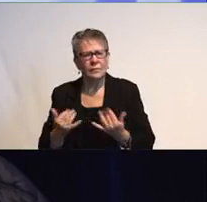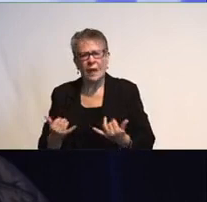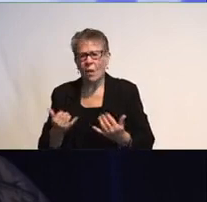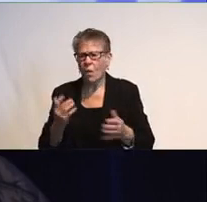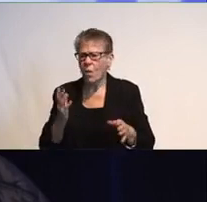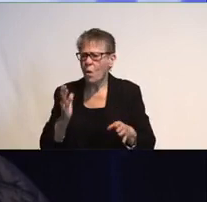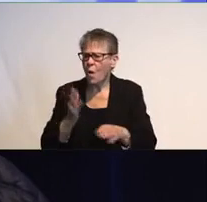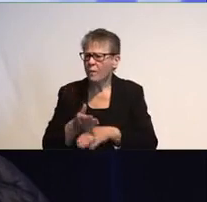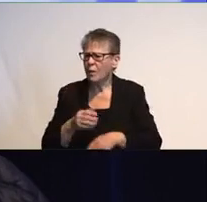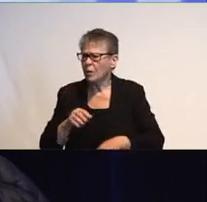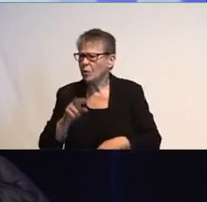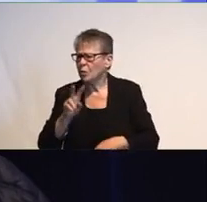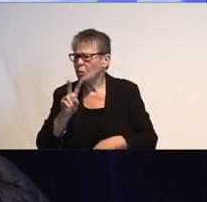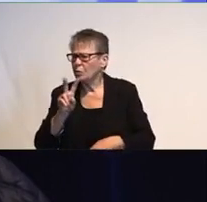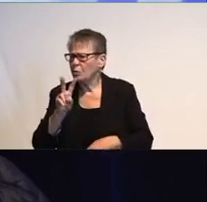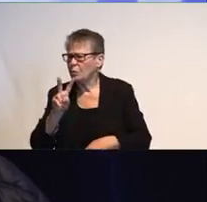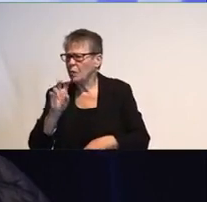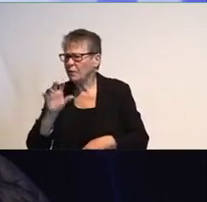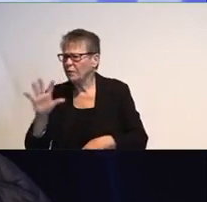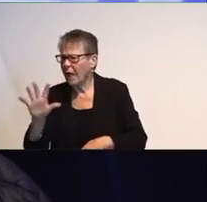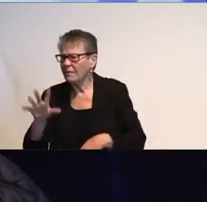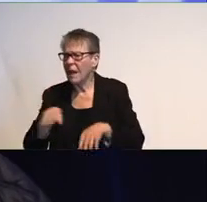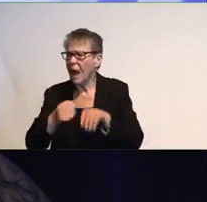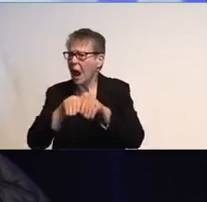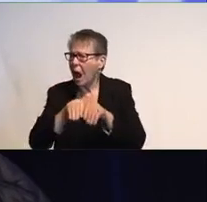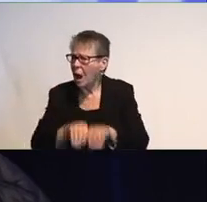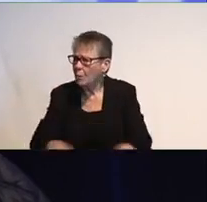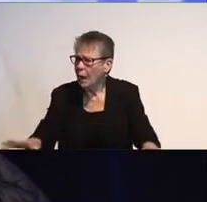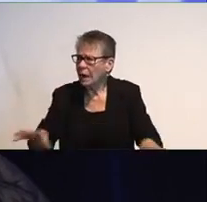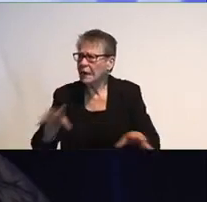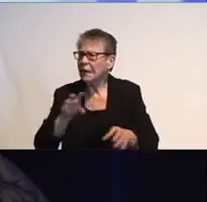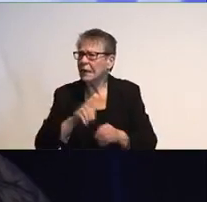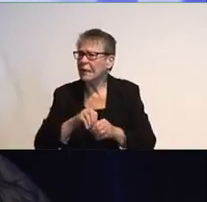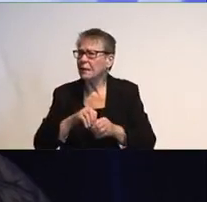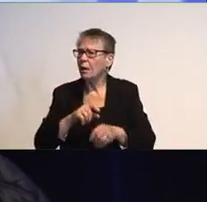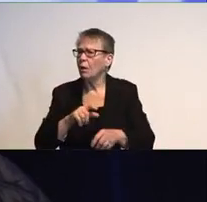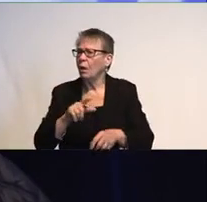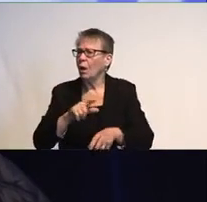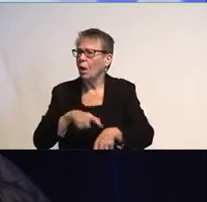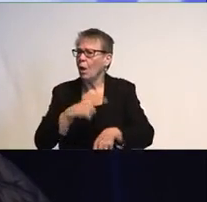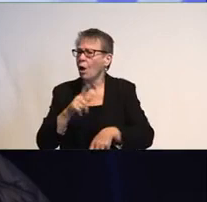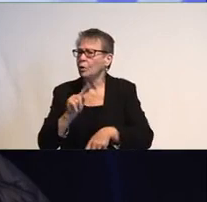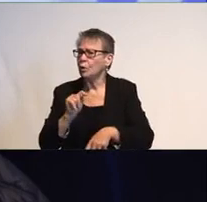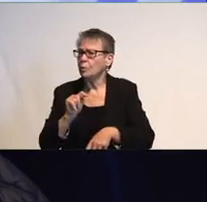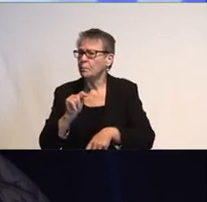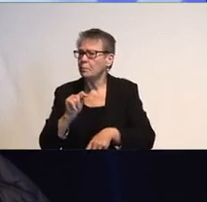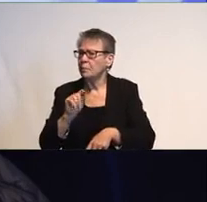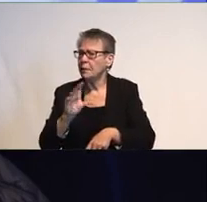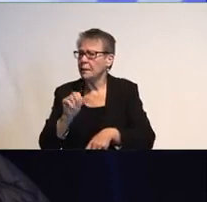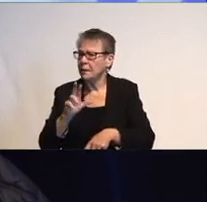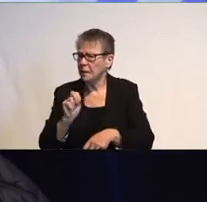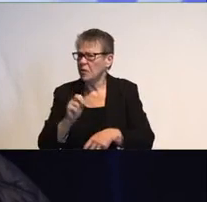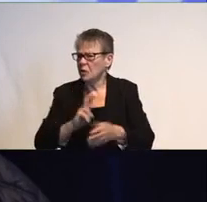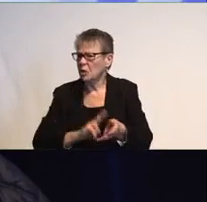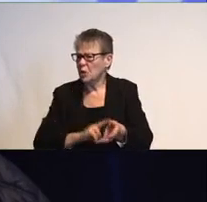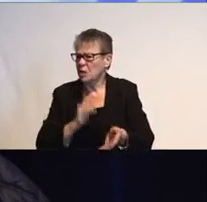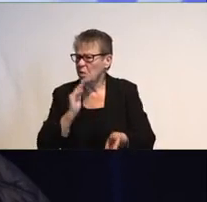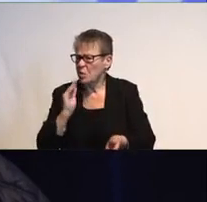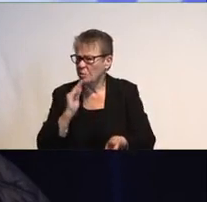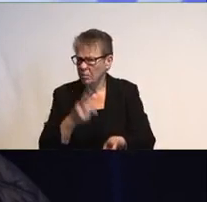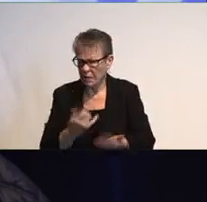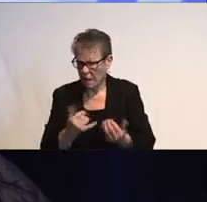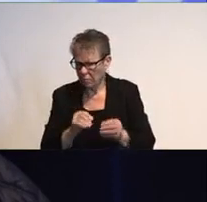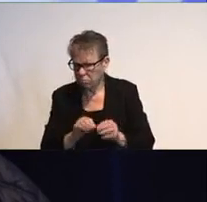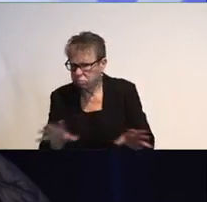active outbreaks in our long-term care facilities. Moving on to my daily report, as the governor shared, our